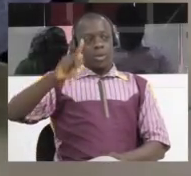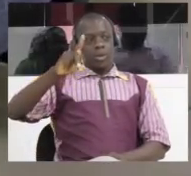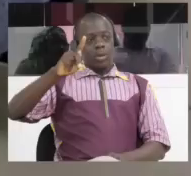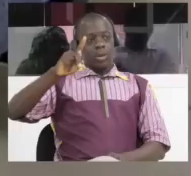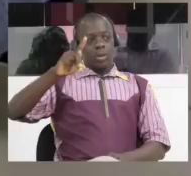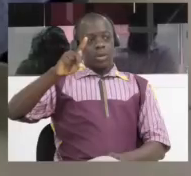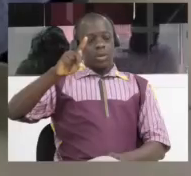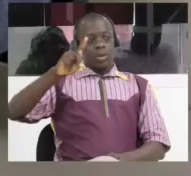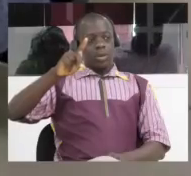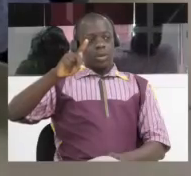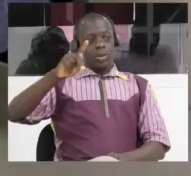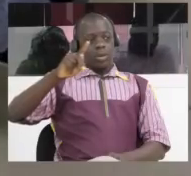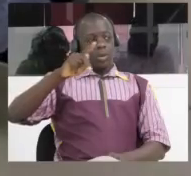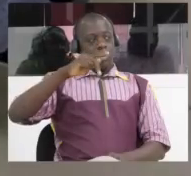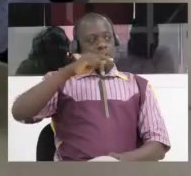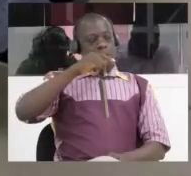Commissioner Imam.